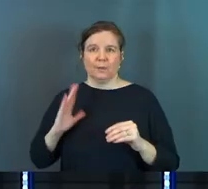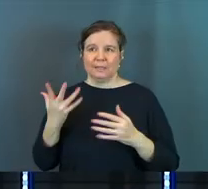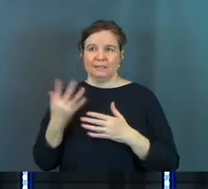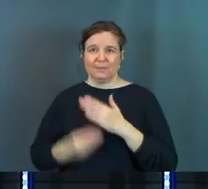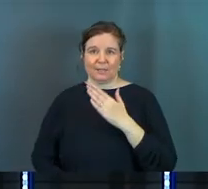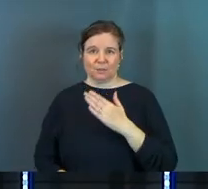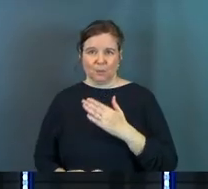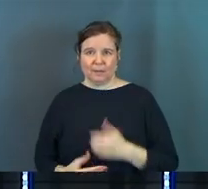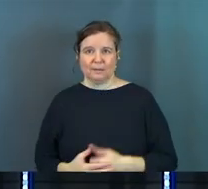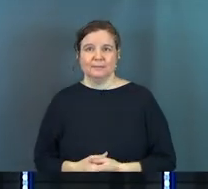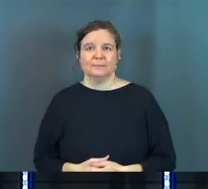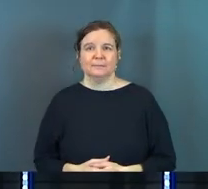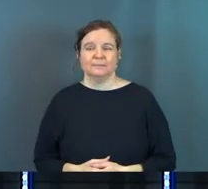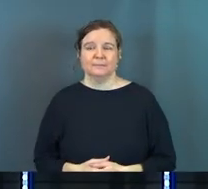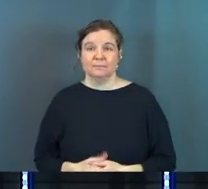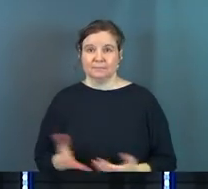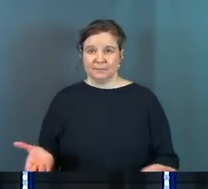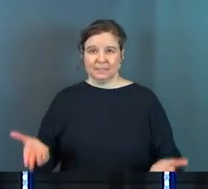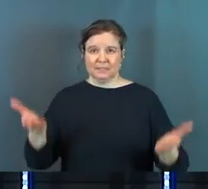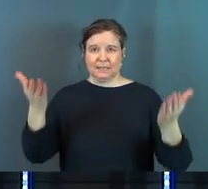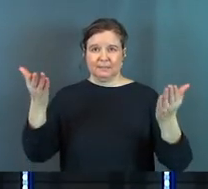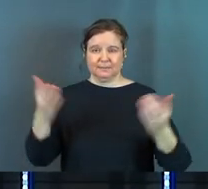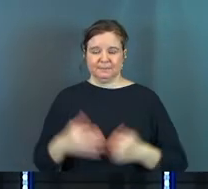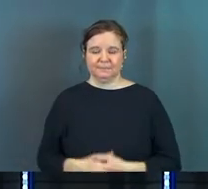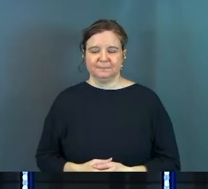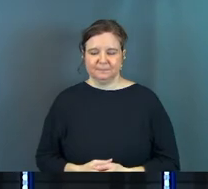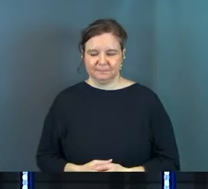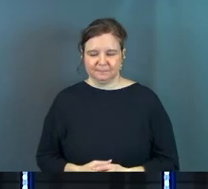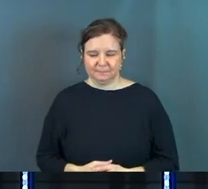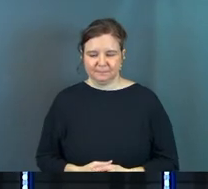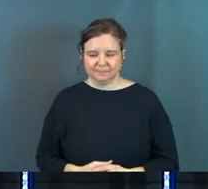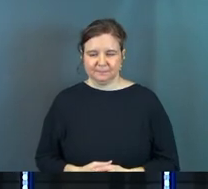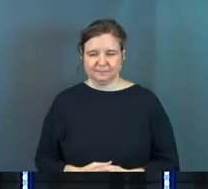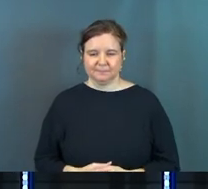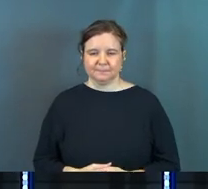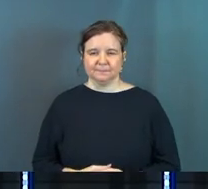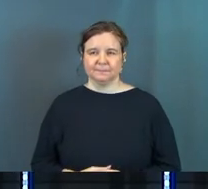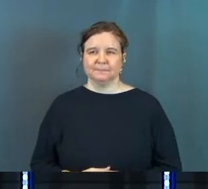have passed away. Would you guys stand?